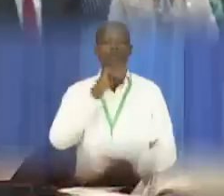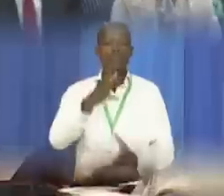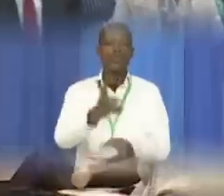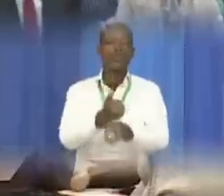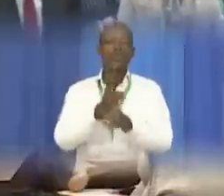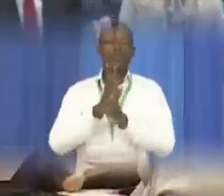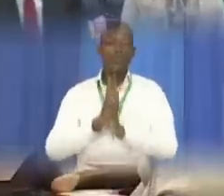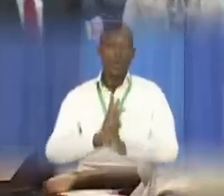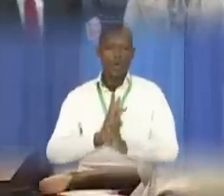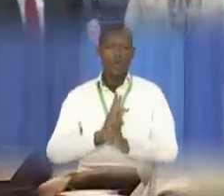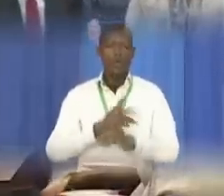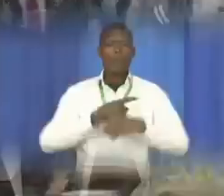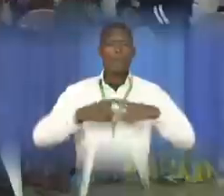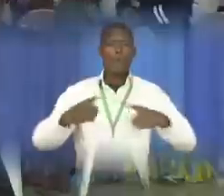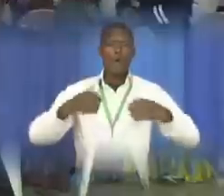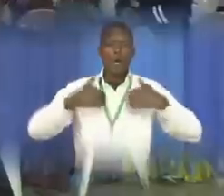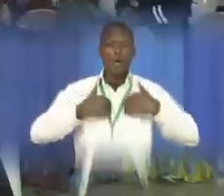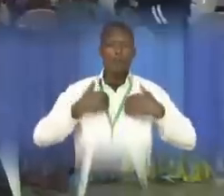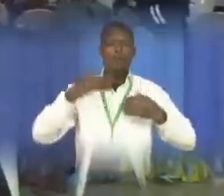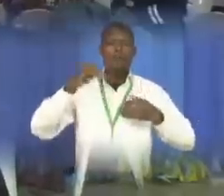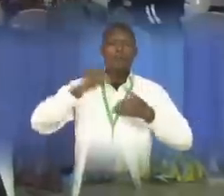But they will have more than sufficient.